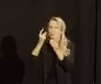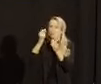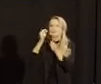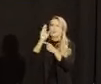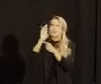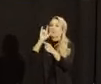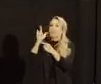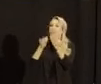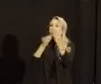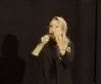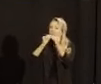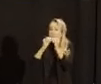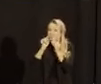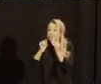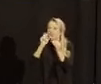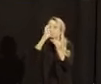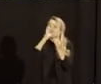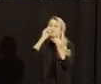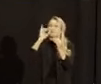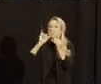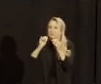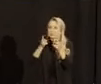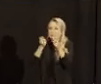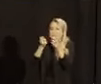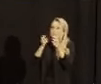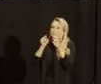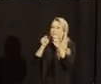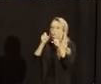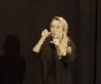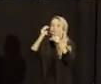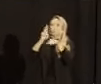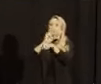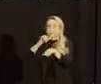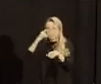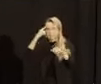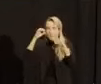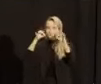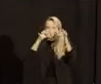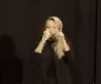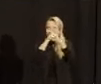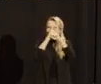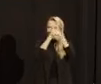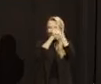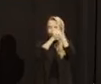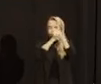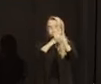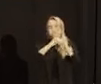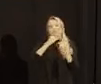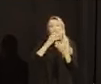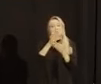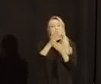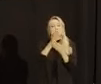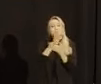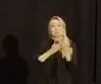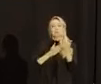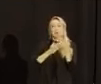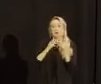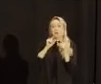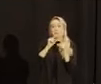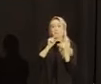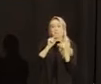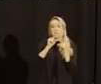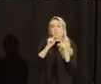not sure what congressional district you live in, but for some reps, a discussion of dignity is going to be